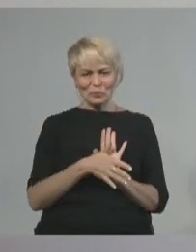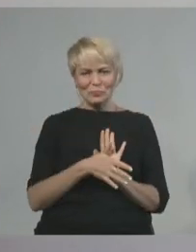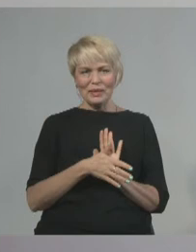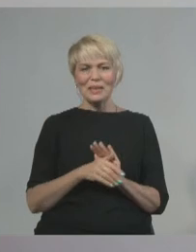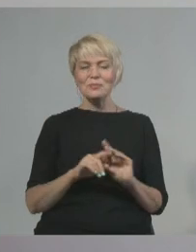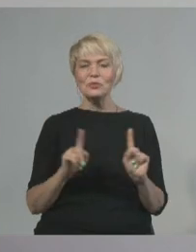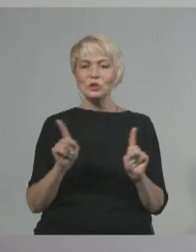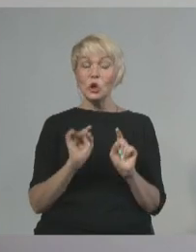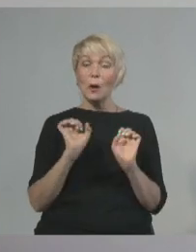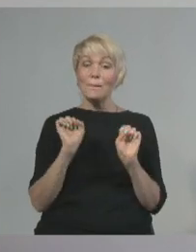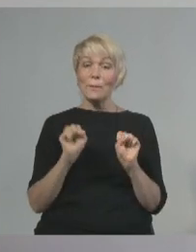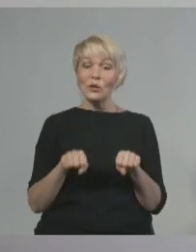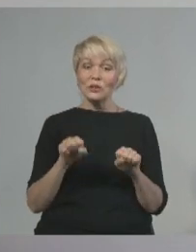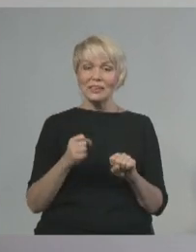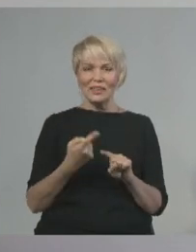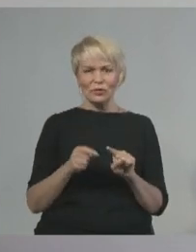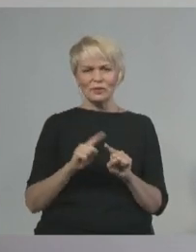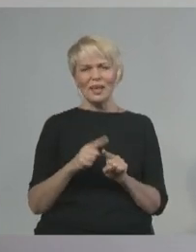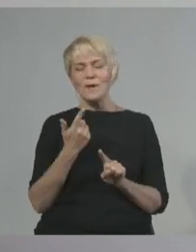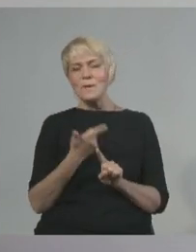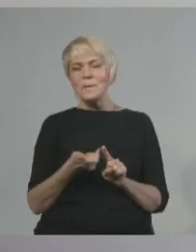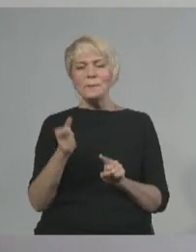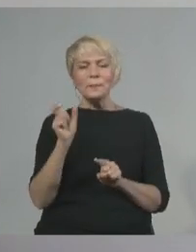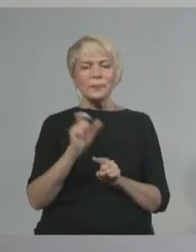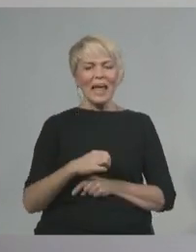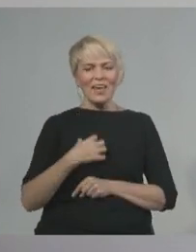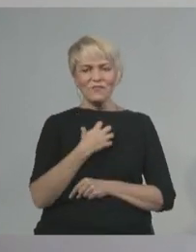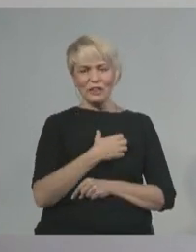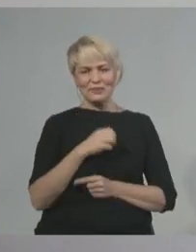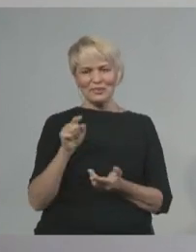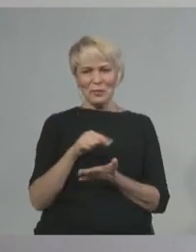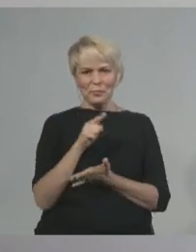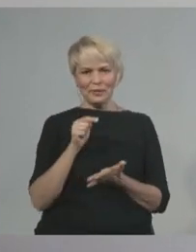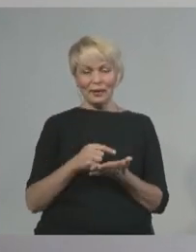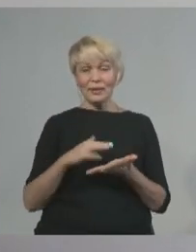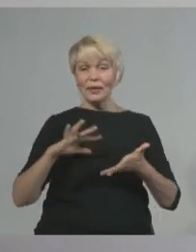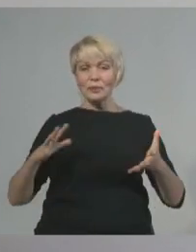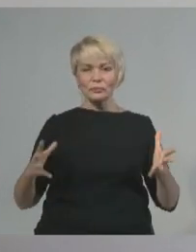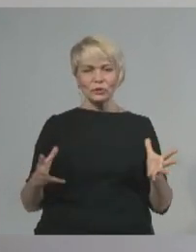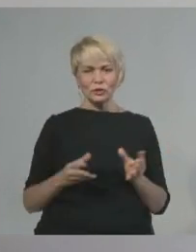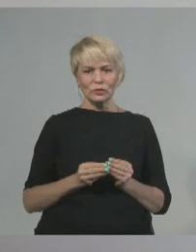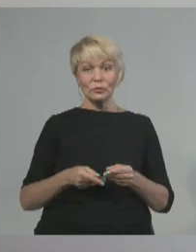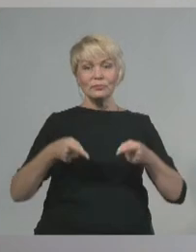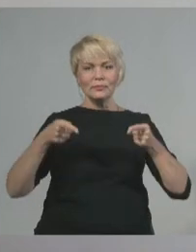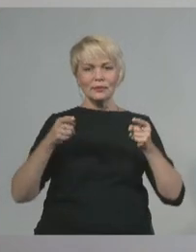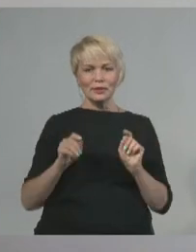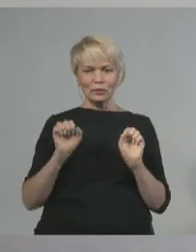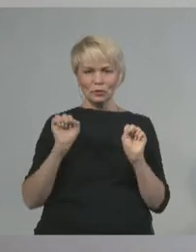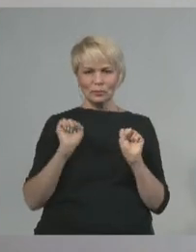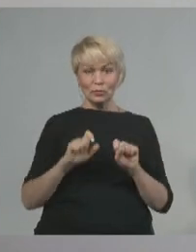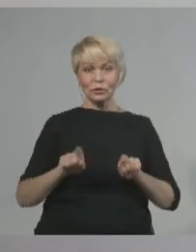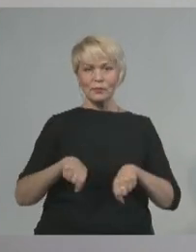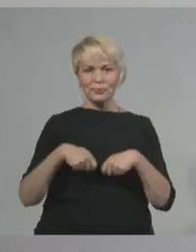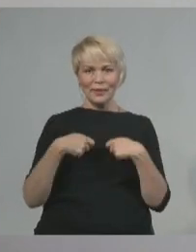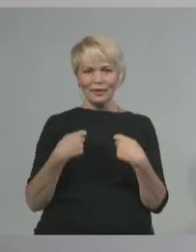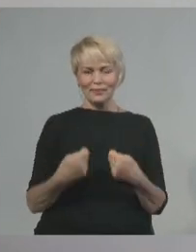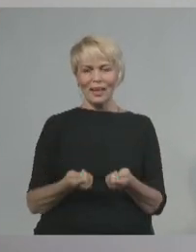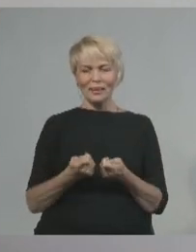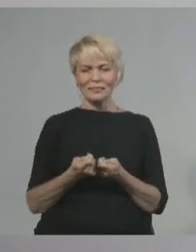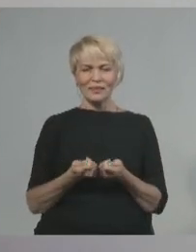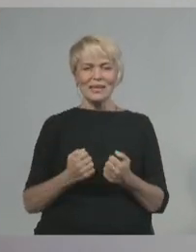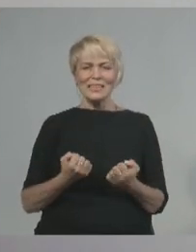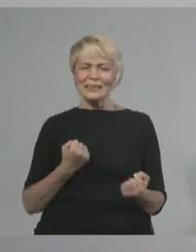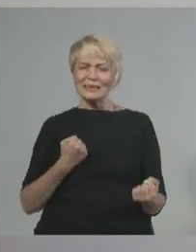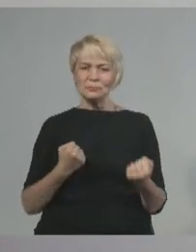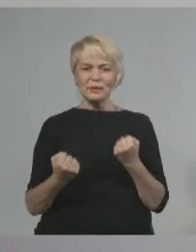most important question for us to answer how are we going to really empower our audiences to make up their own mind and to be able to